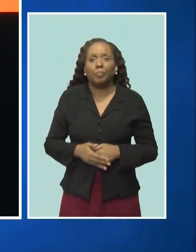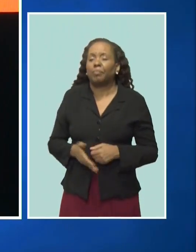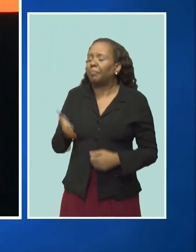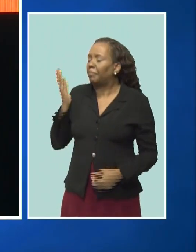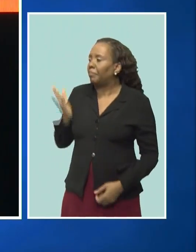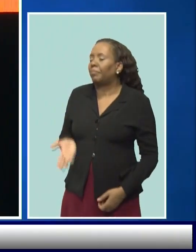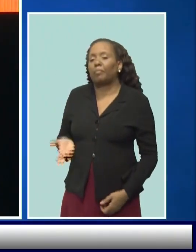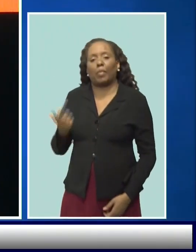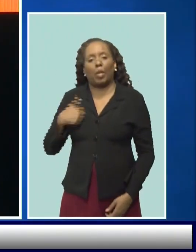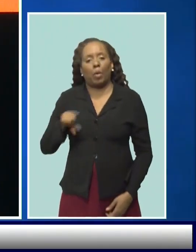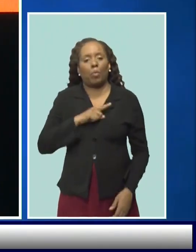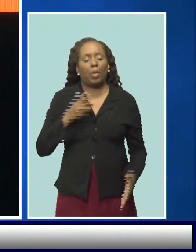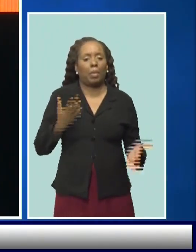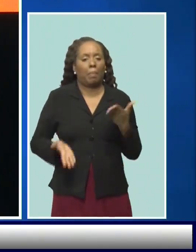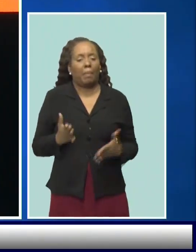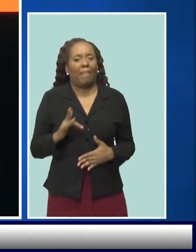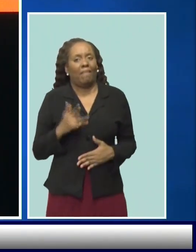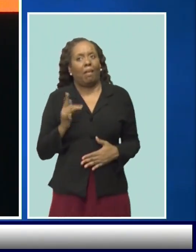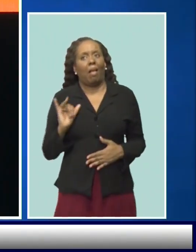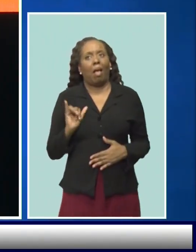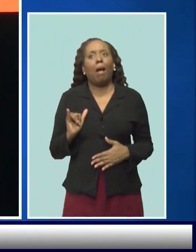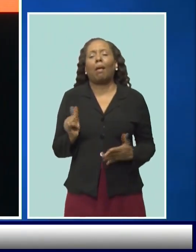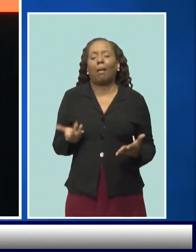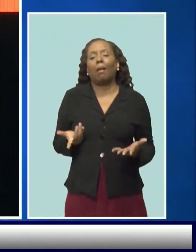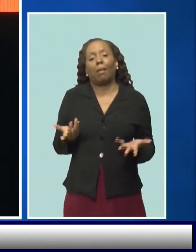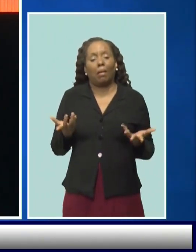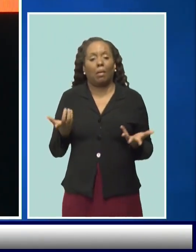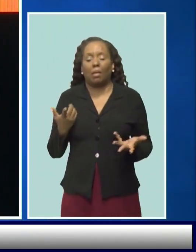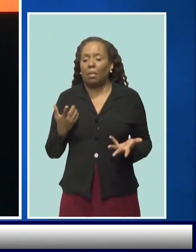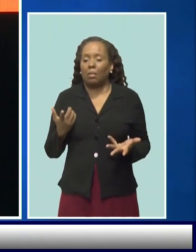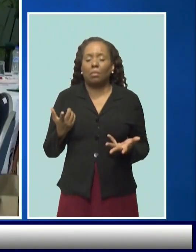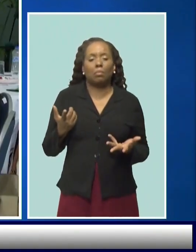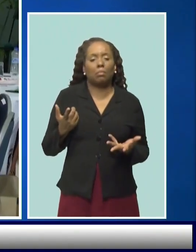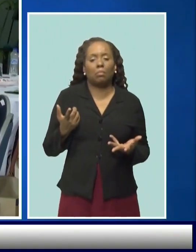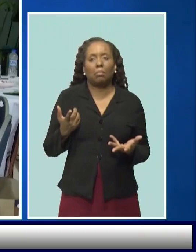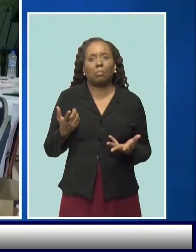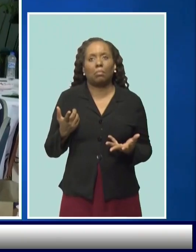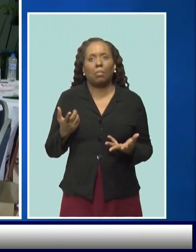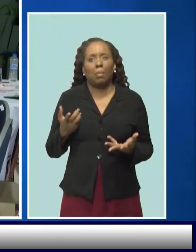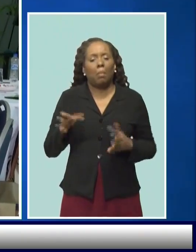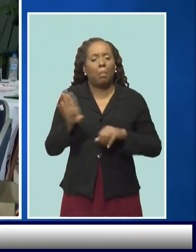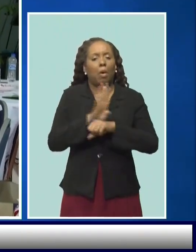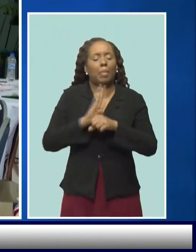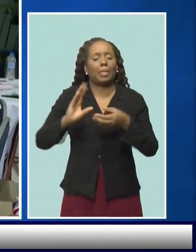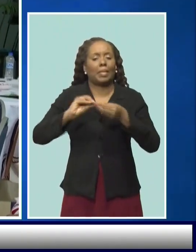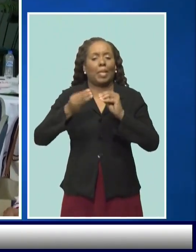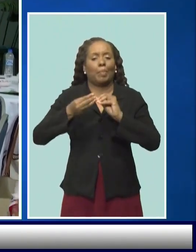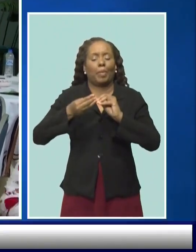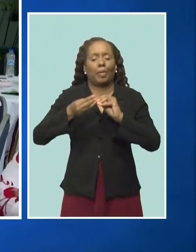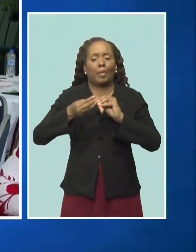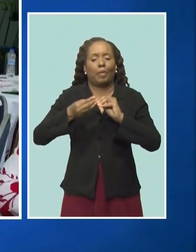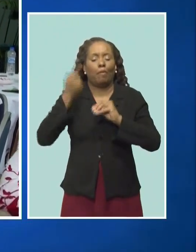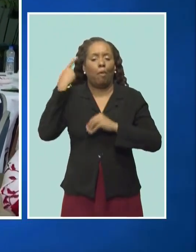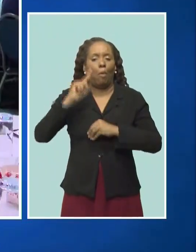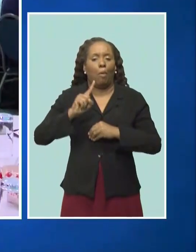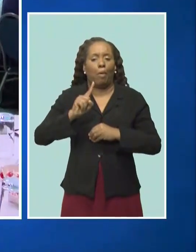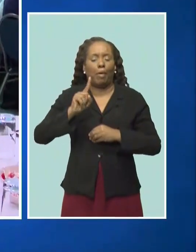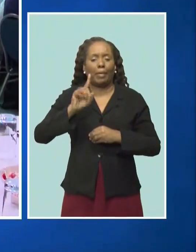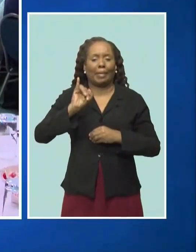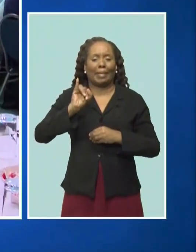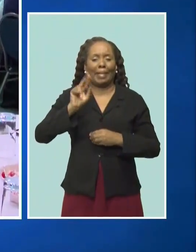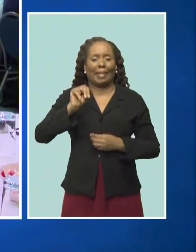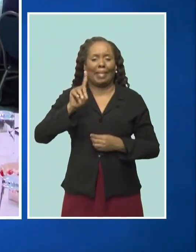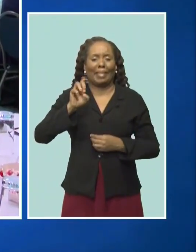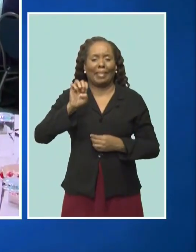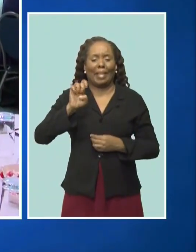temptation to believe that because we've scored well in the index, that we've arrived. And I put it to you this